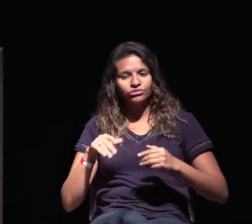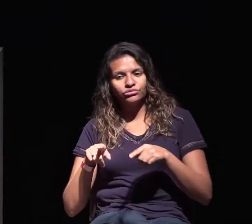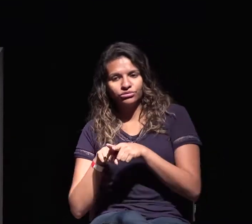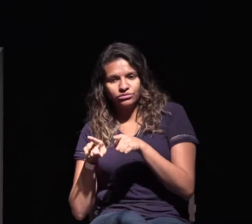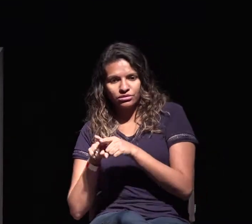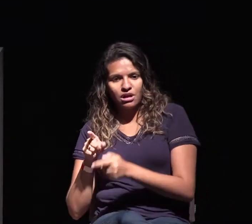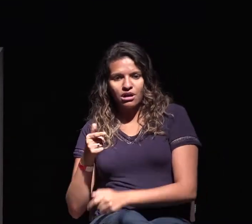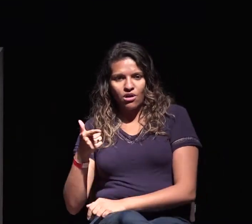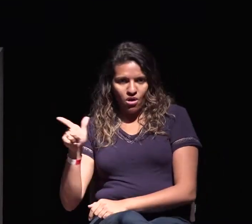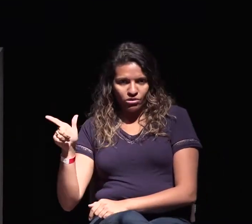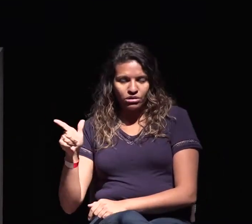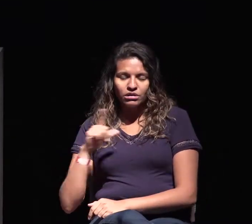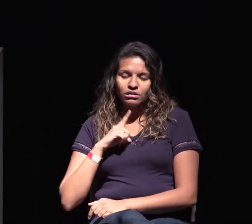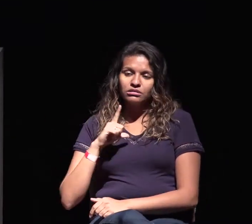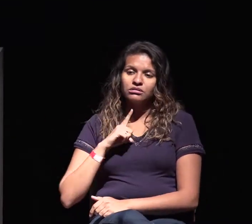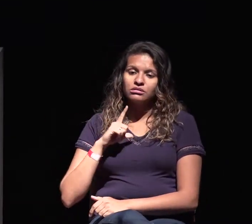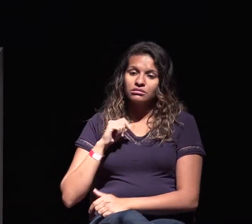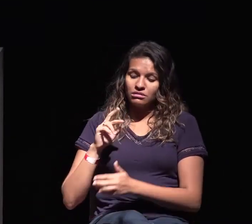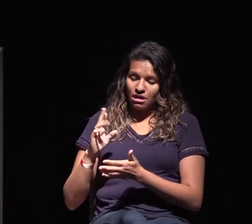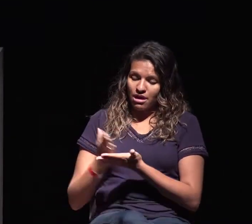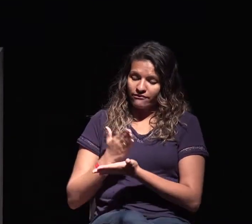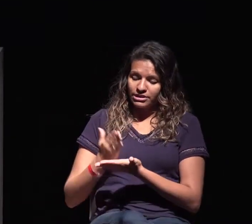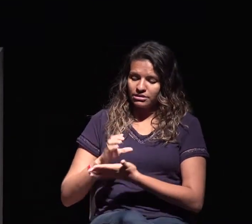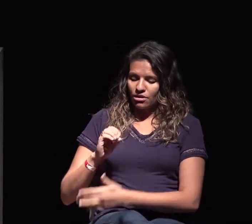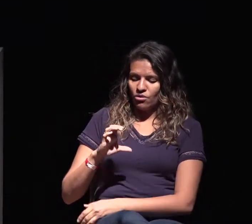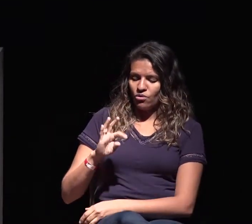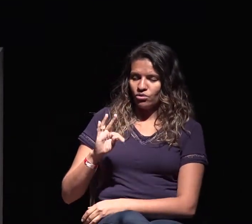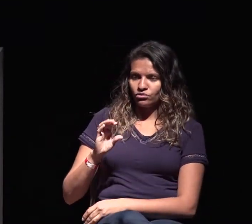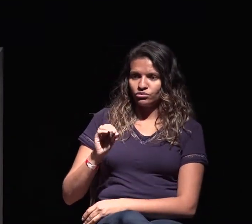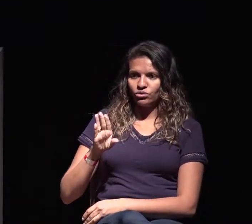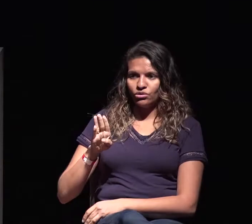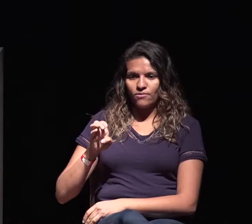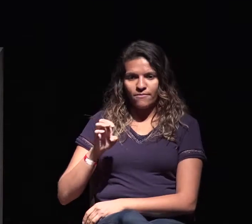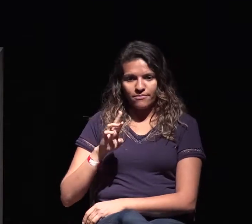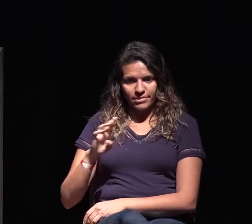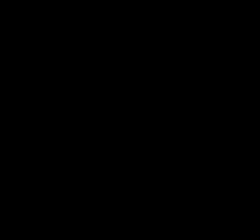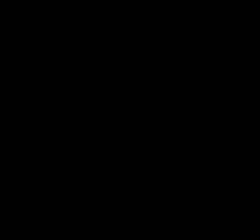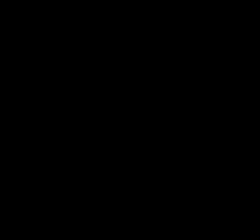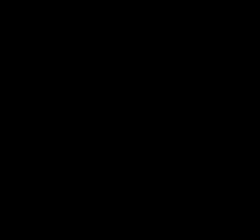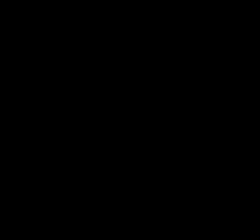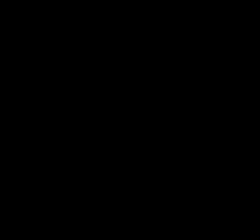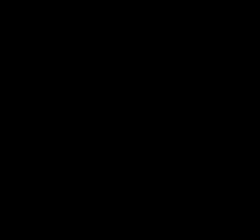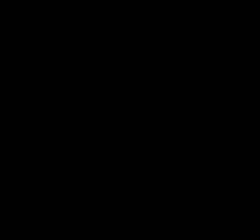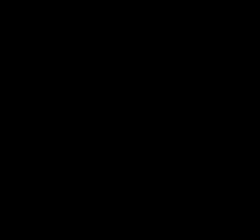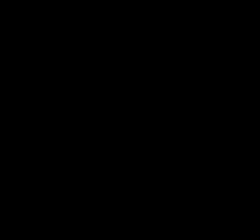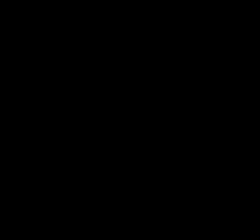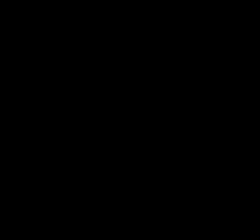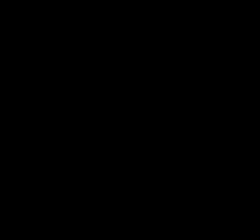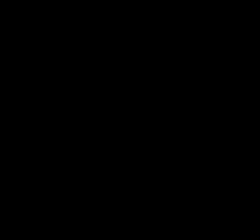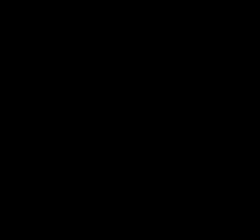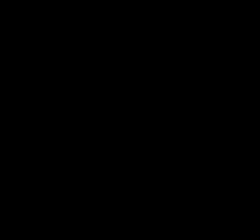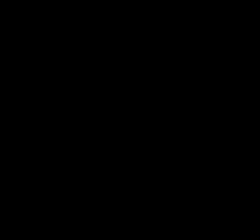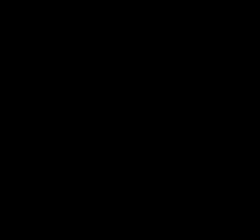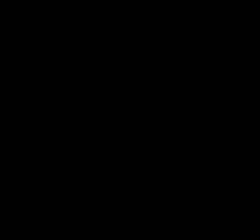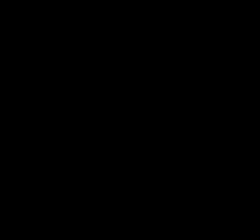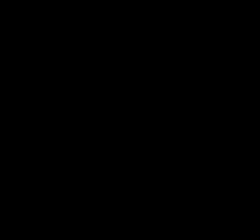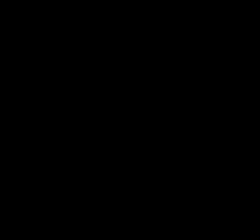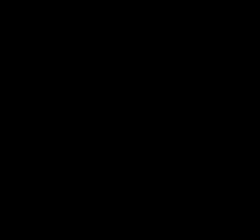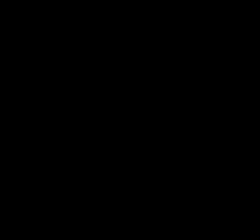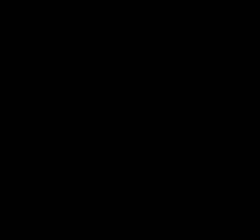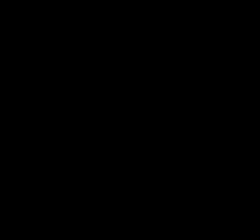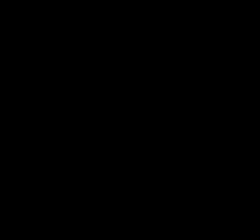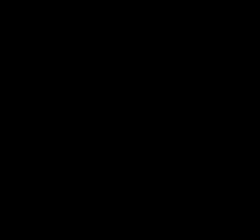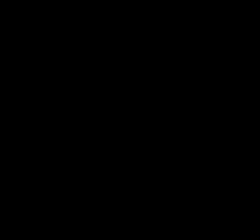Zoo, ambos publicados na revista October. Em 2018 e 2019, ela atua como